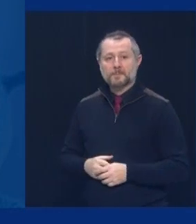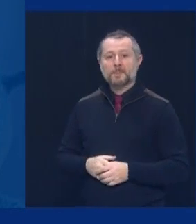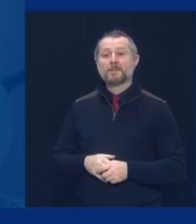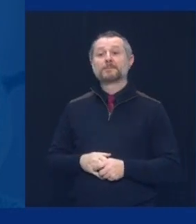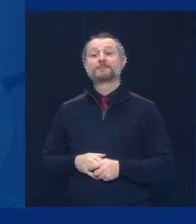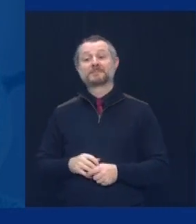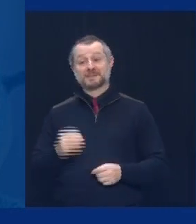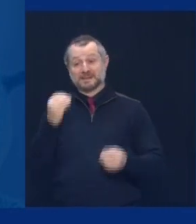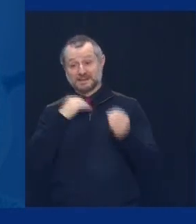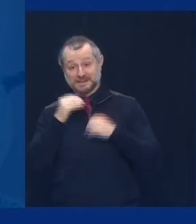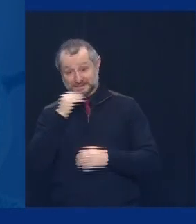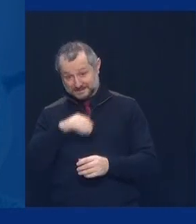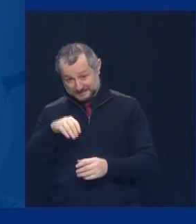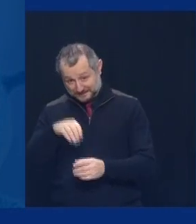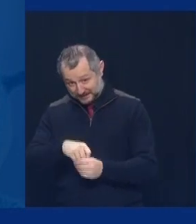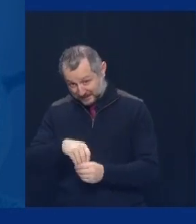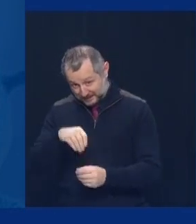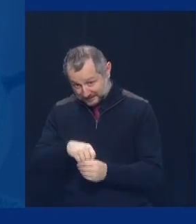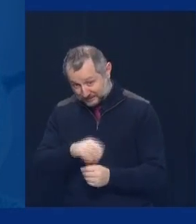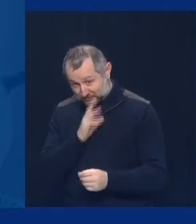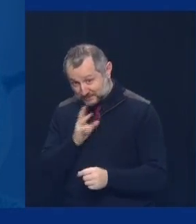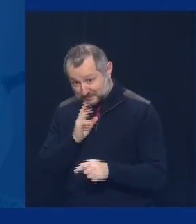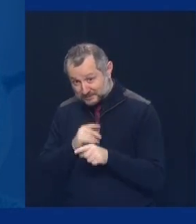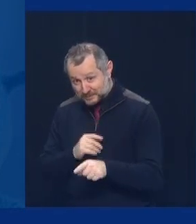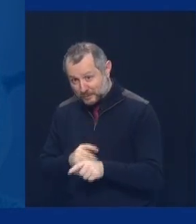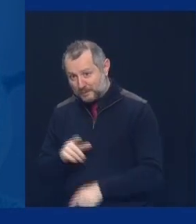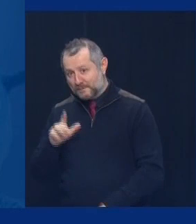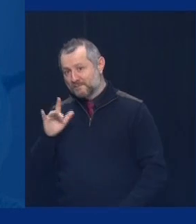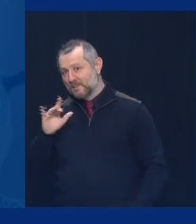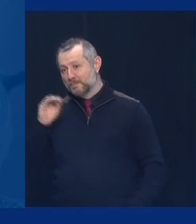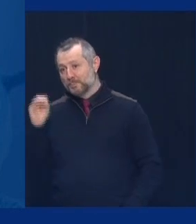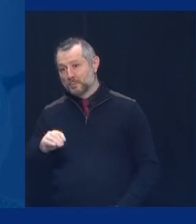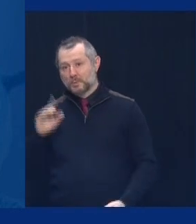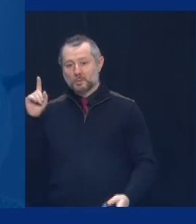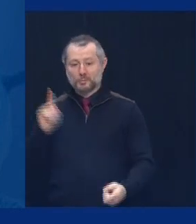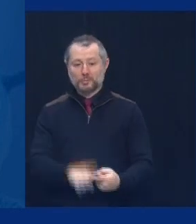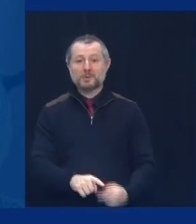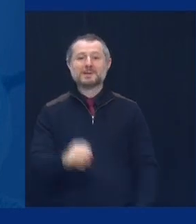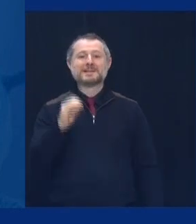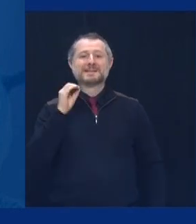inside, indoors, 25% to 0,